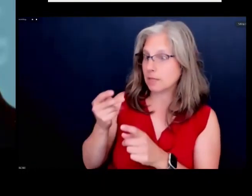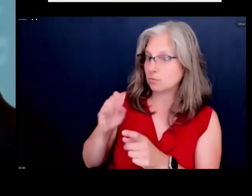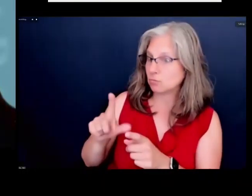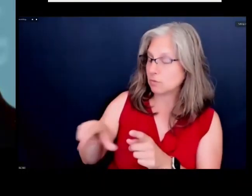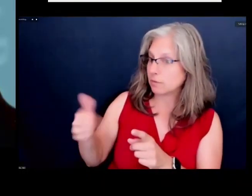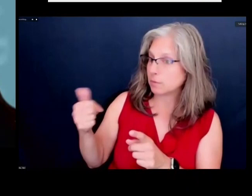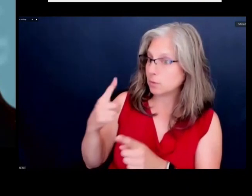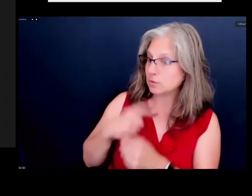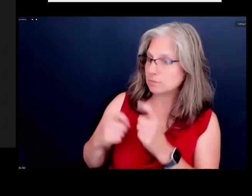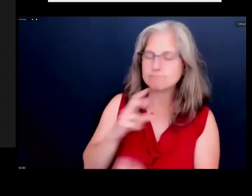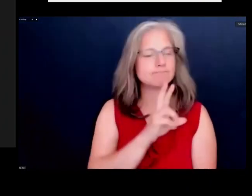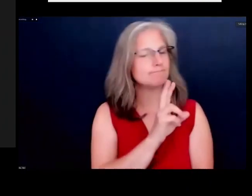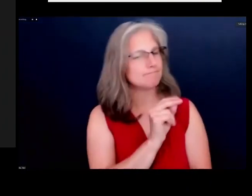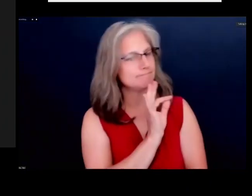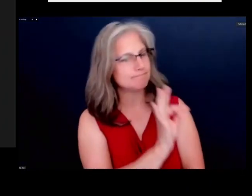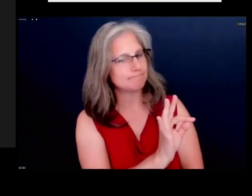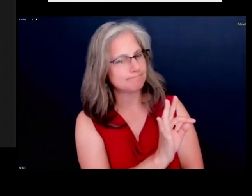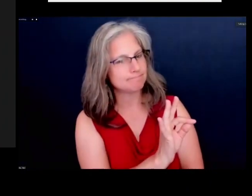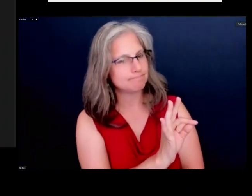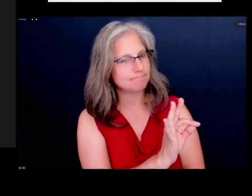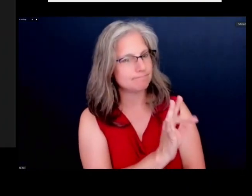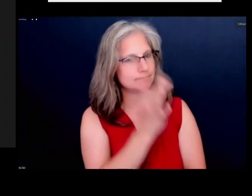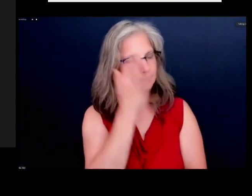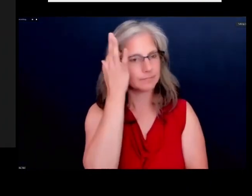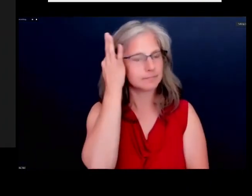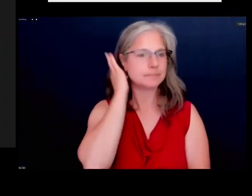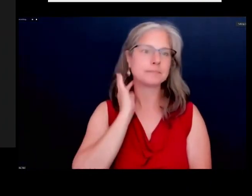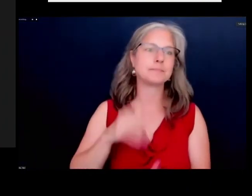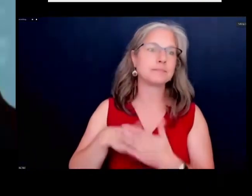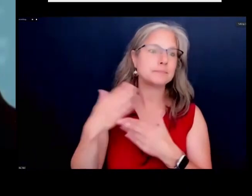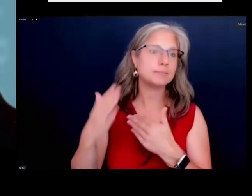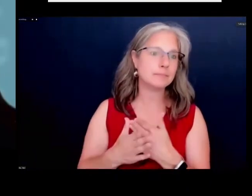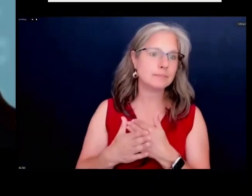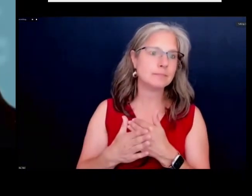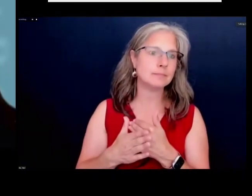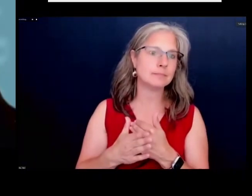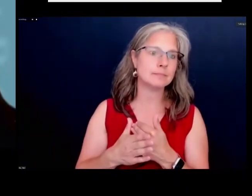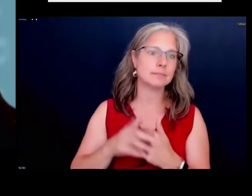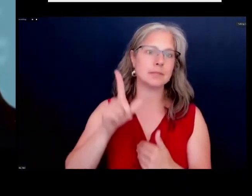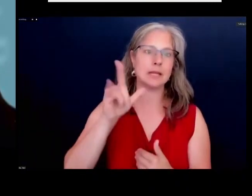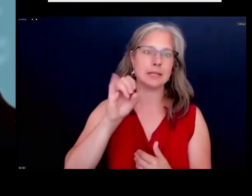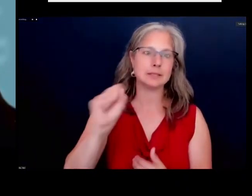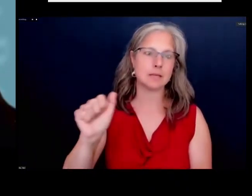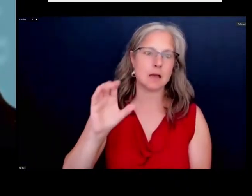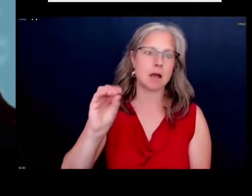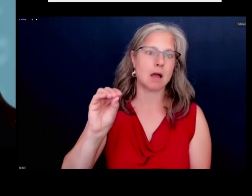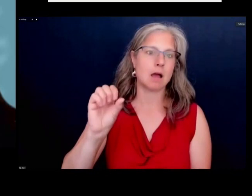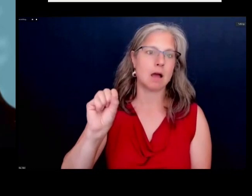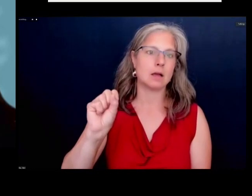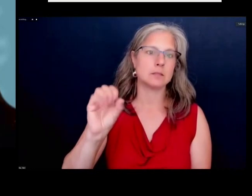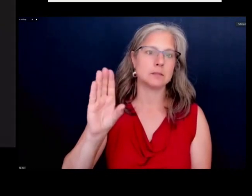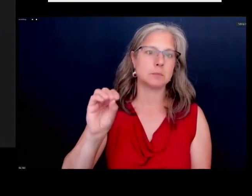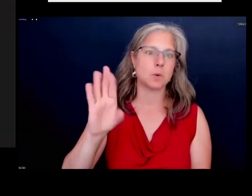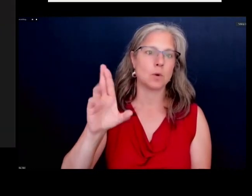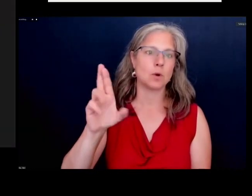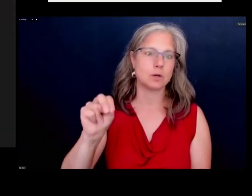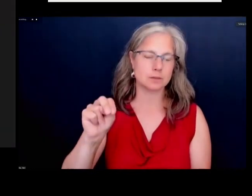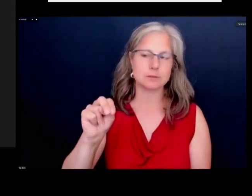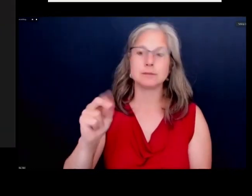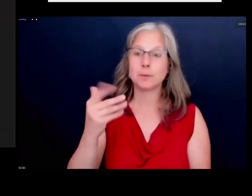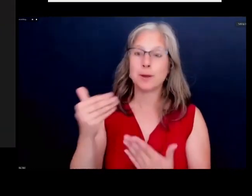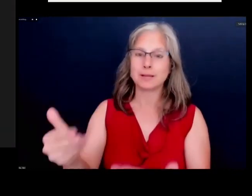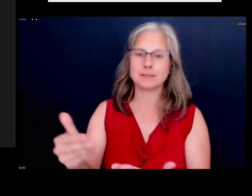Angel, did you have any other questions? No, that's perfect. Thank you. Thank you so much. Next, we'll be going to Lisa Osborne with KCSB